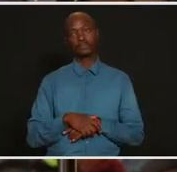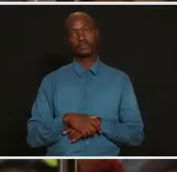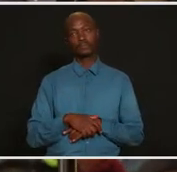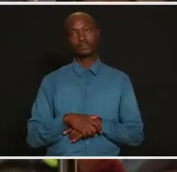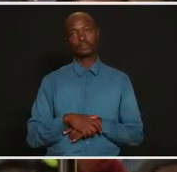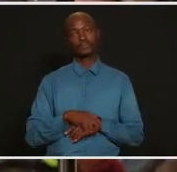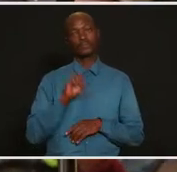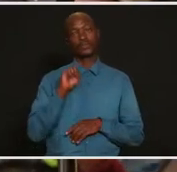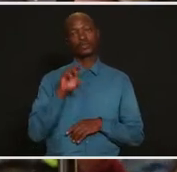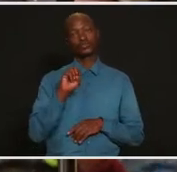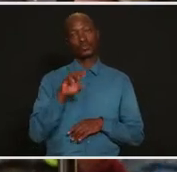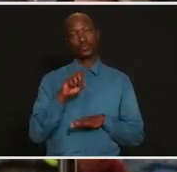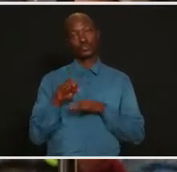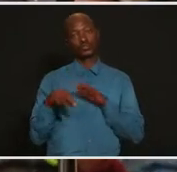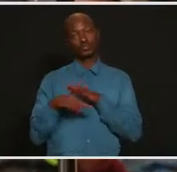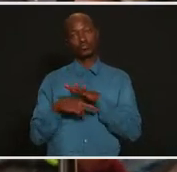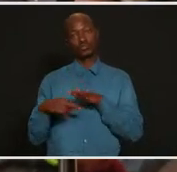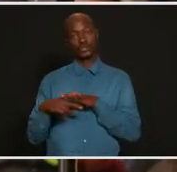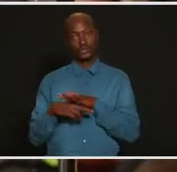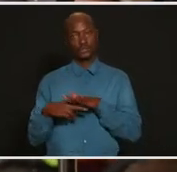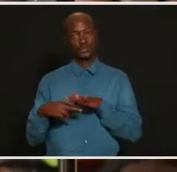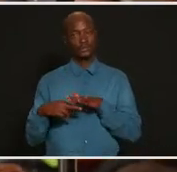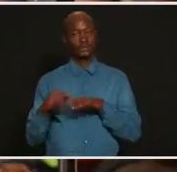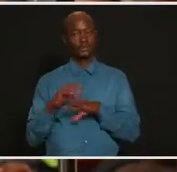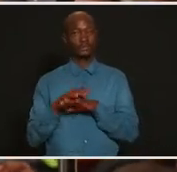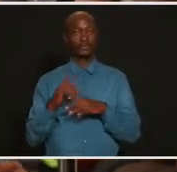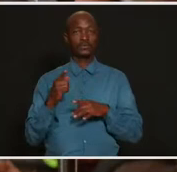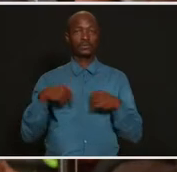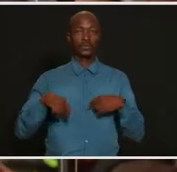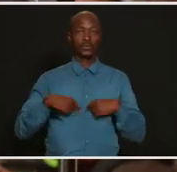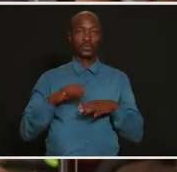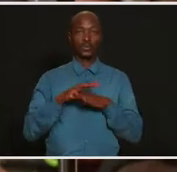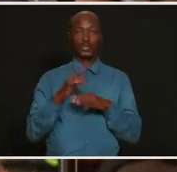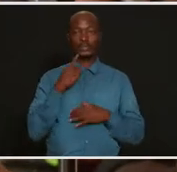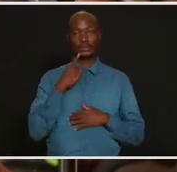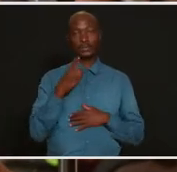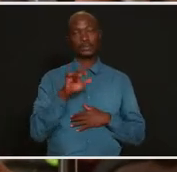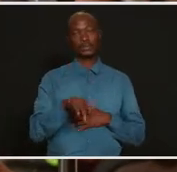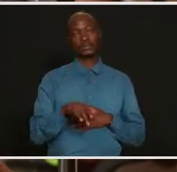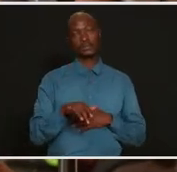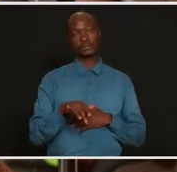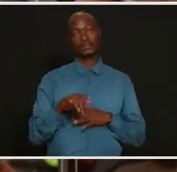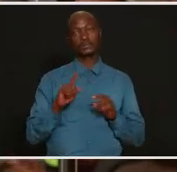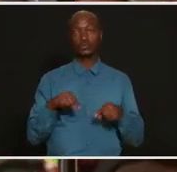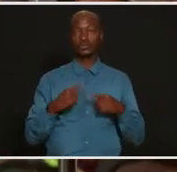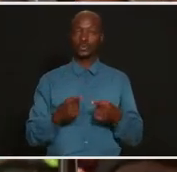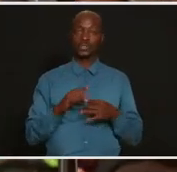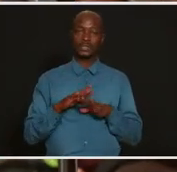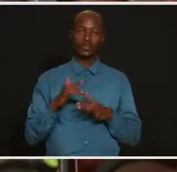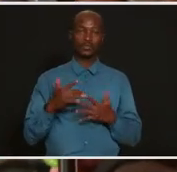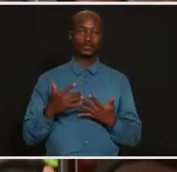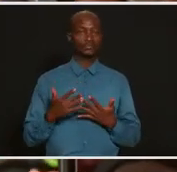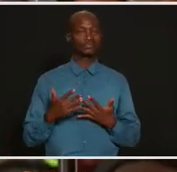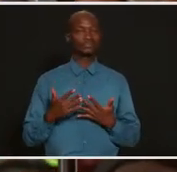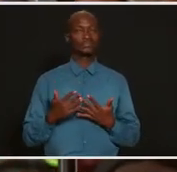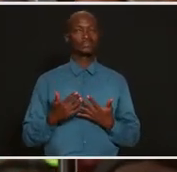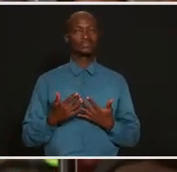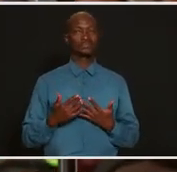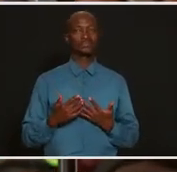Soweto origin we are saying we cannot afford